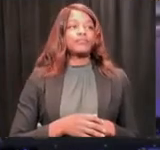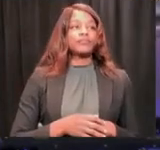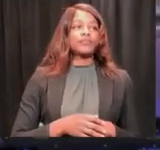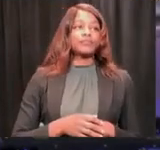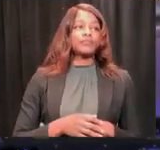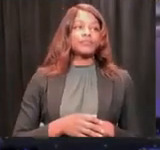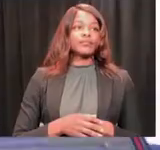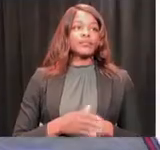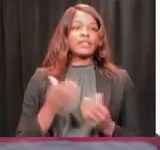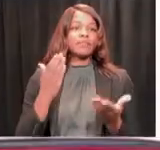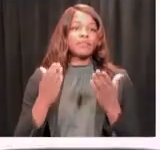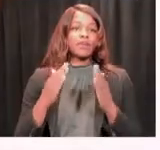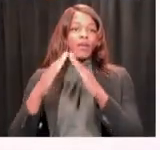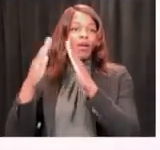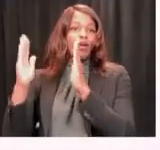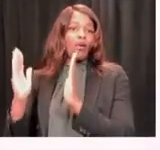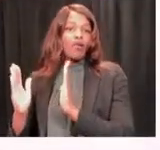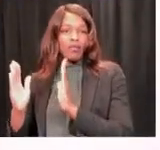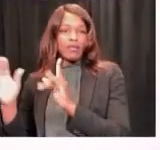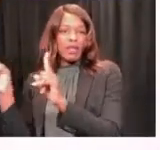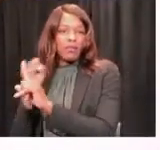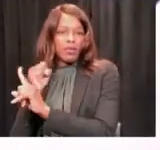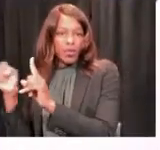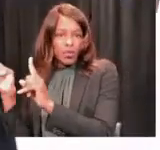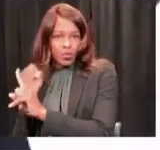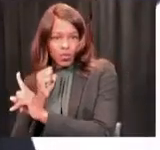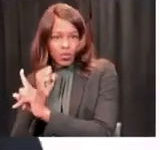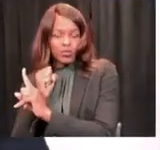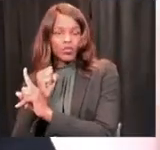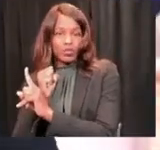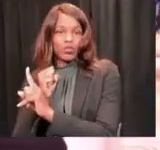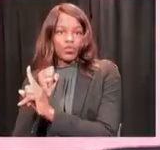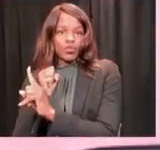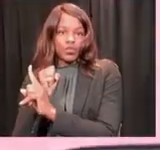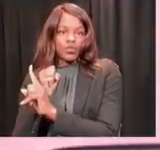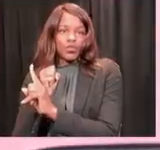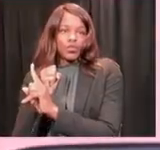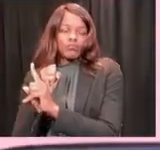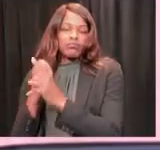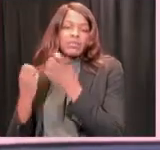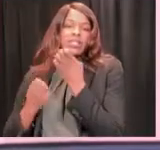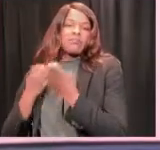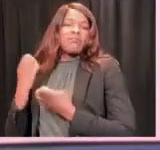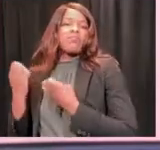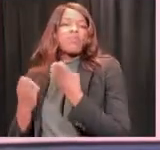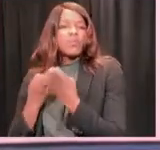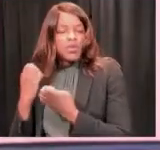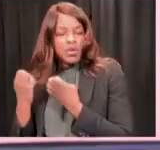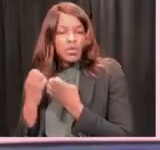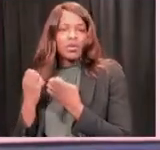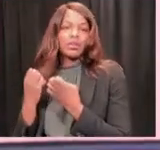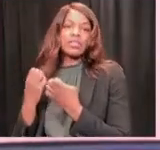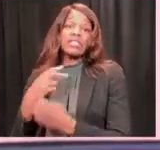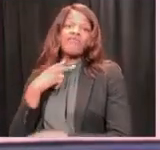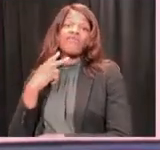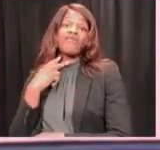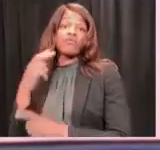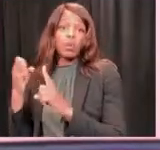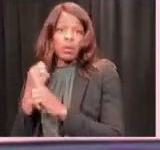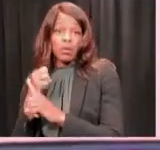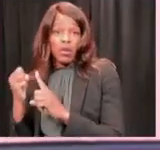an unhealthy culture might be a home where there is abuse, right? Abuse, whether it is emotional, whether it is verbal, whether it